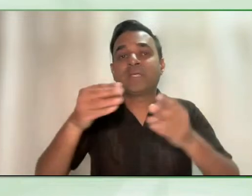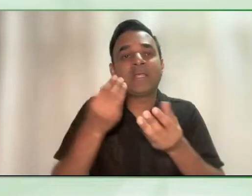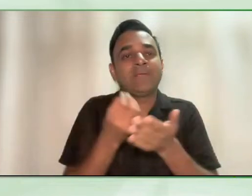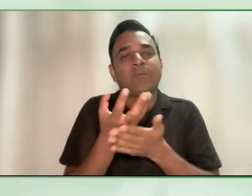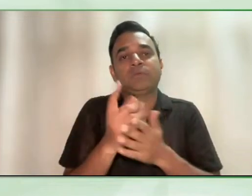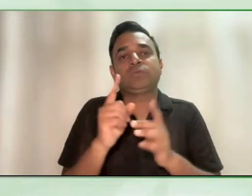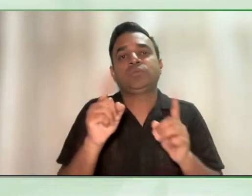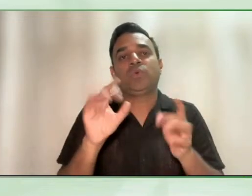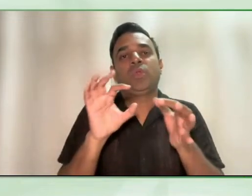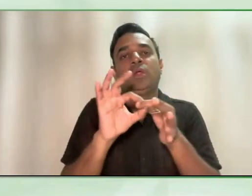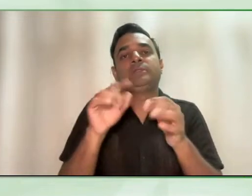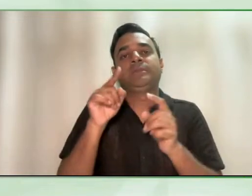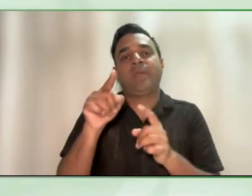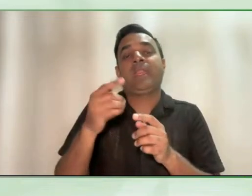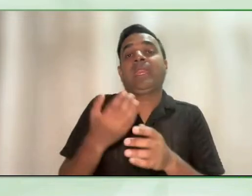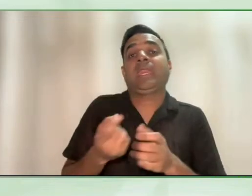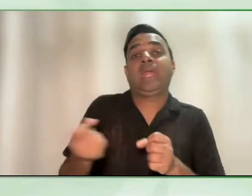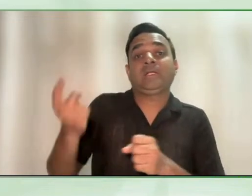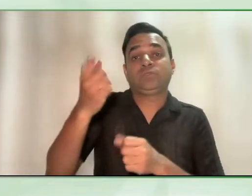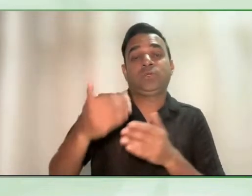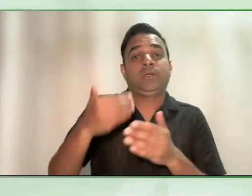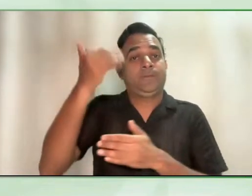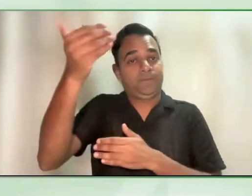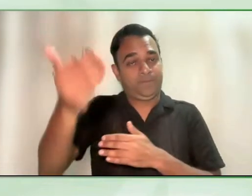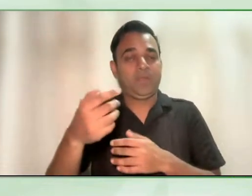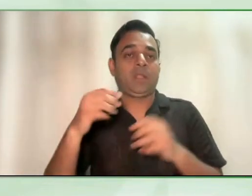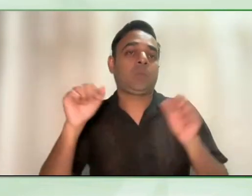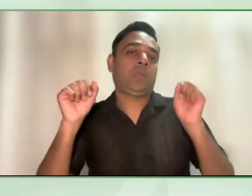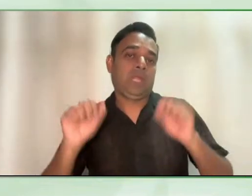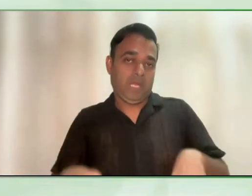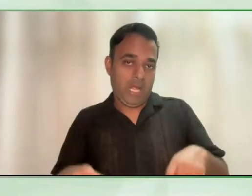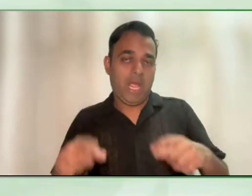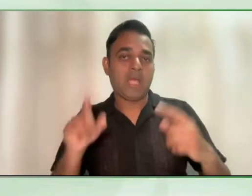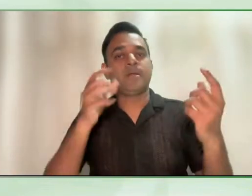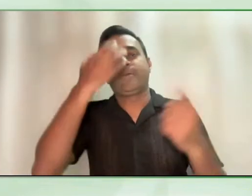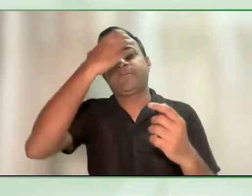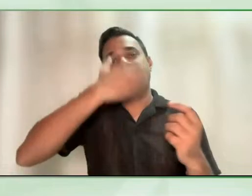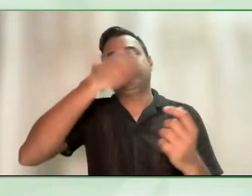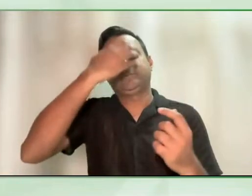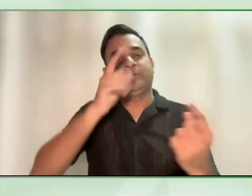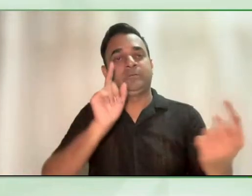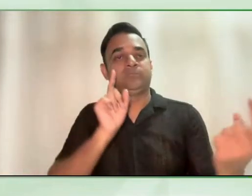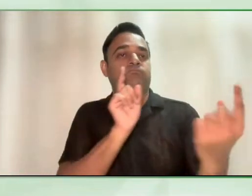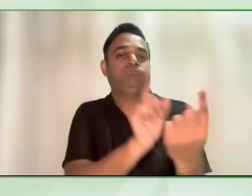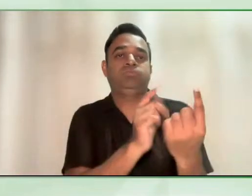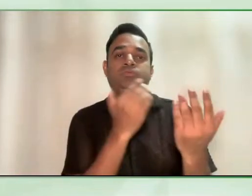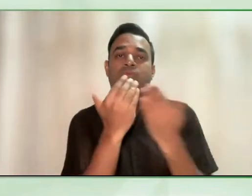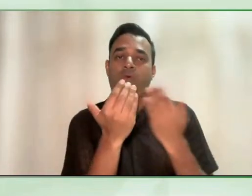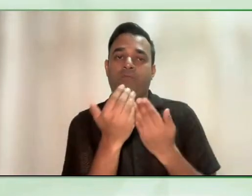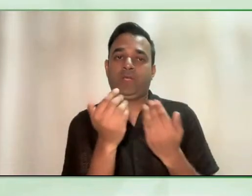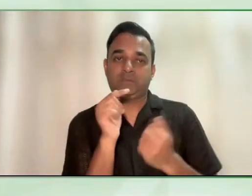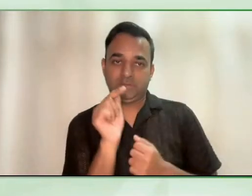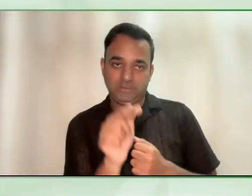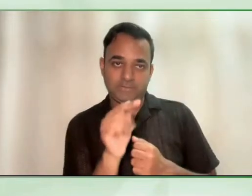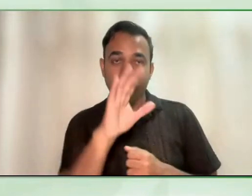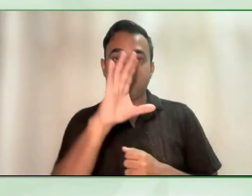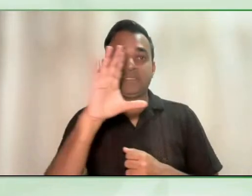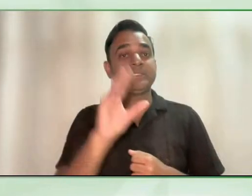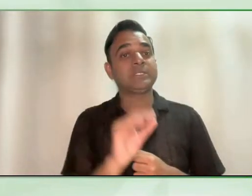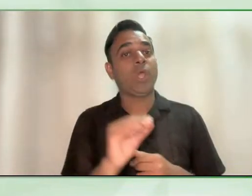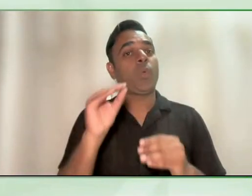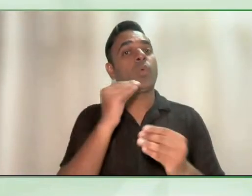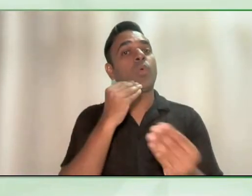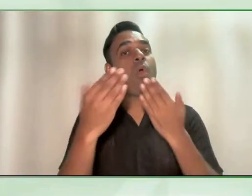reduction, DIDRR, but also it will ask for communities of people with disabilities to share their local